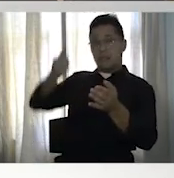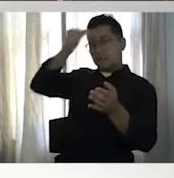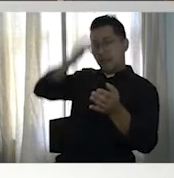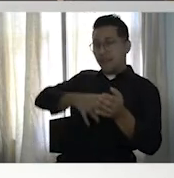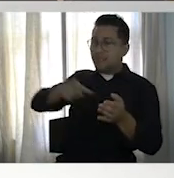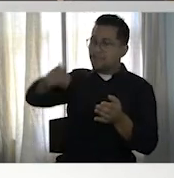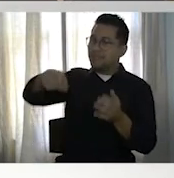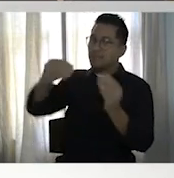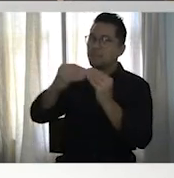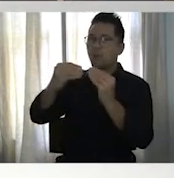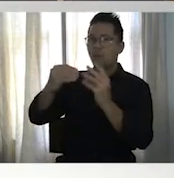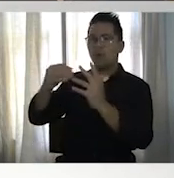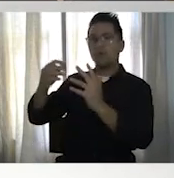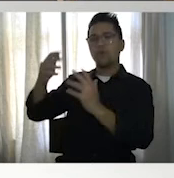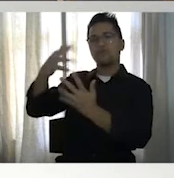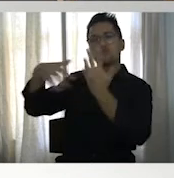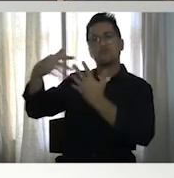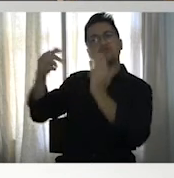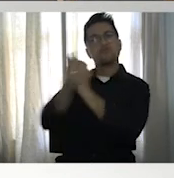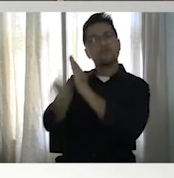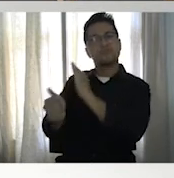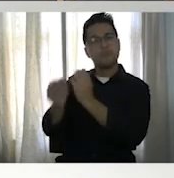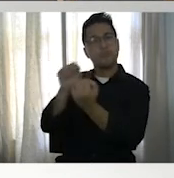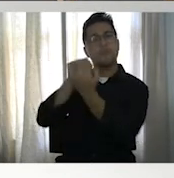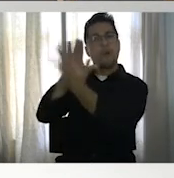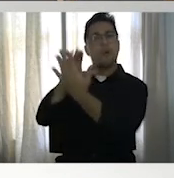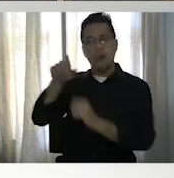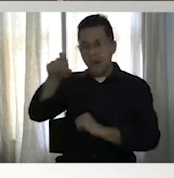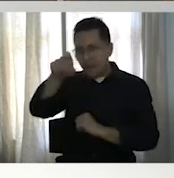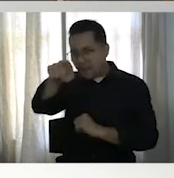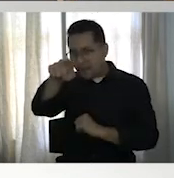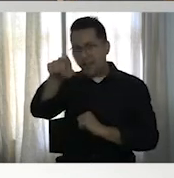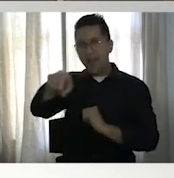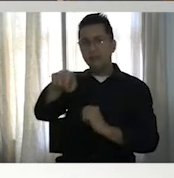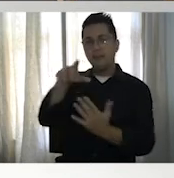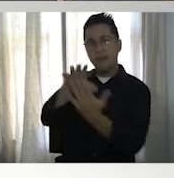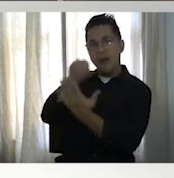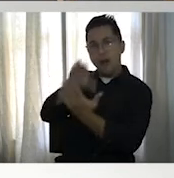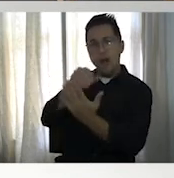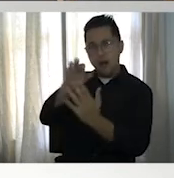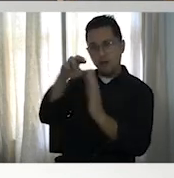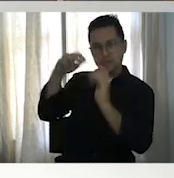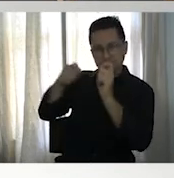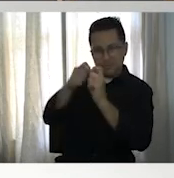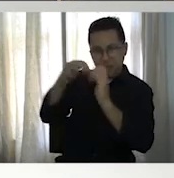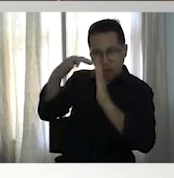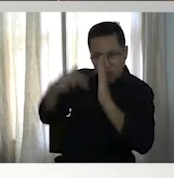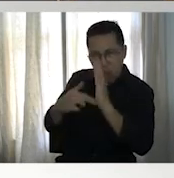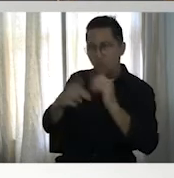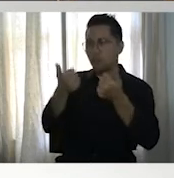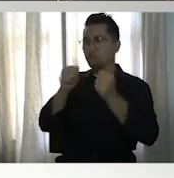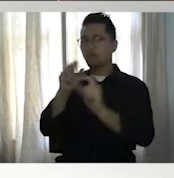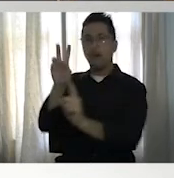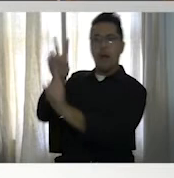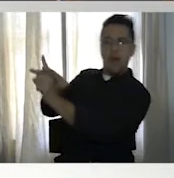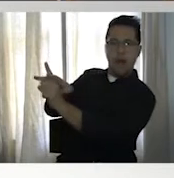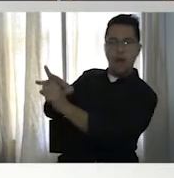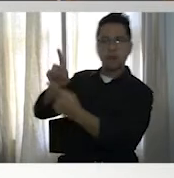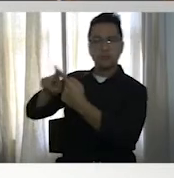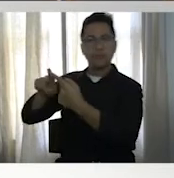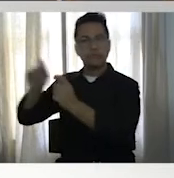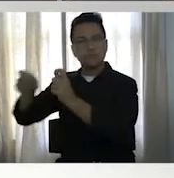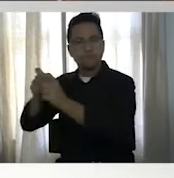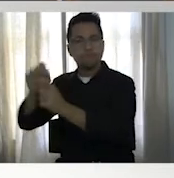need more of a social skills approach. He would need to learn the rules and try to apply them to appropriate